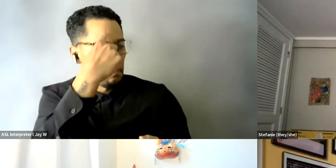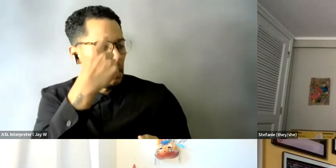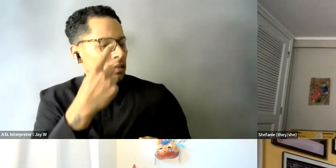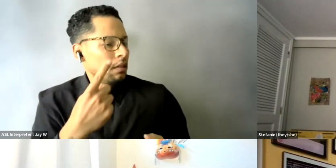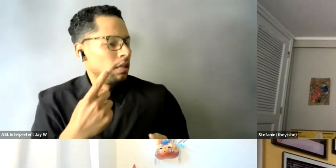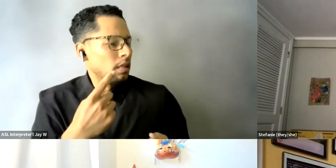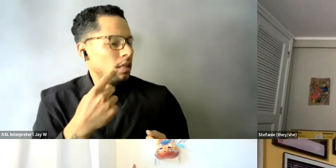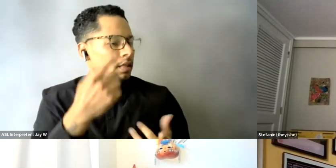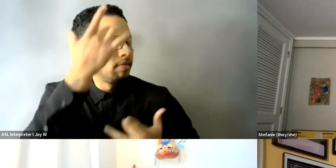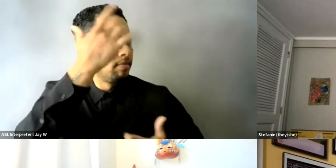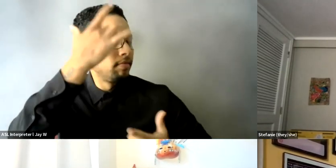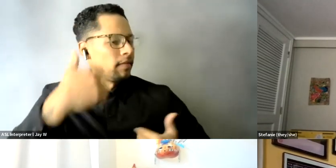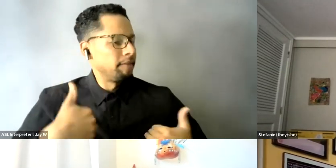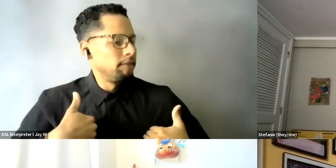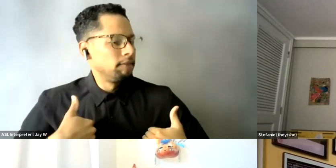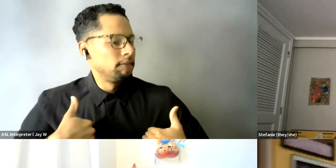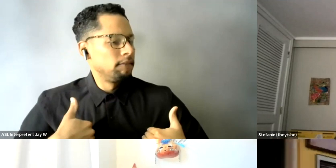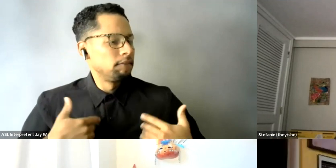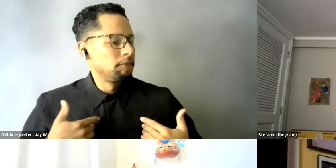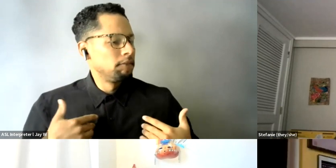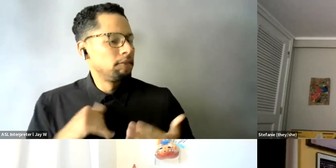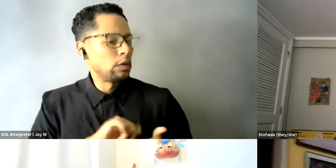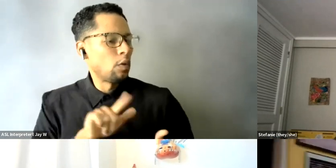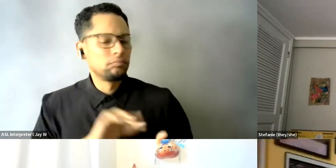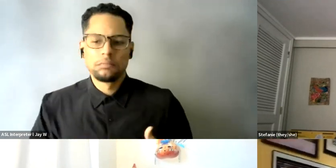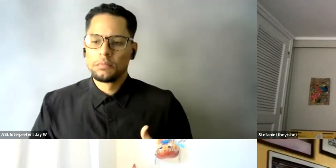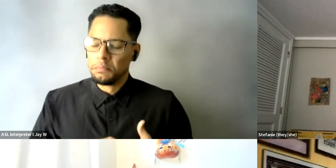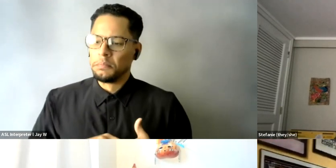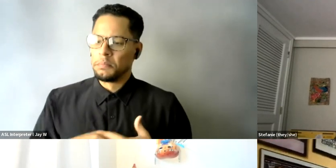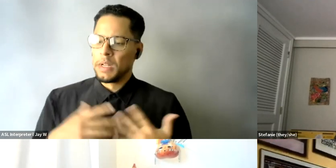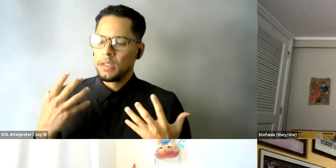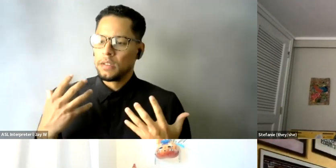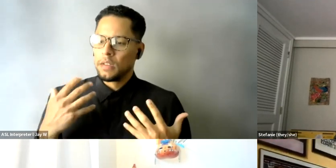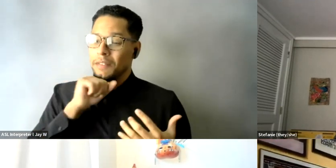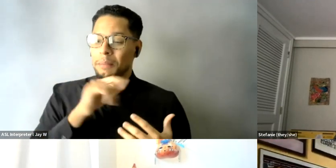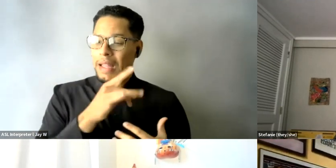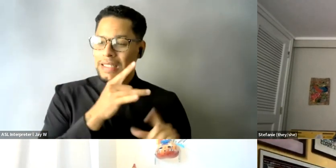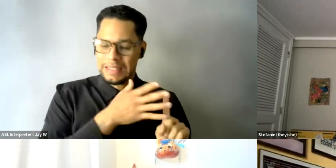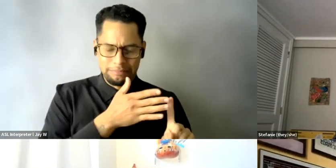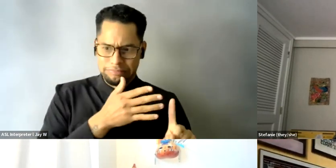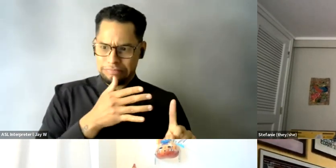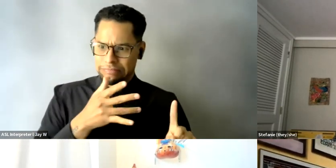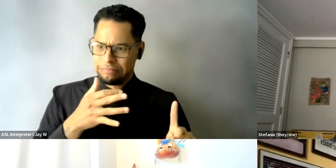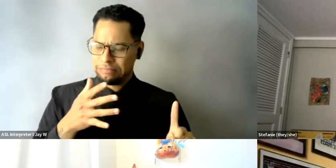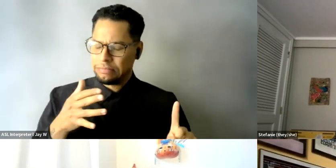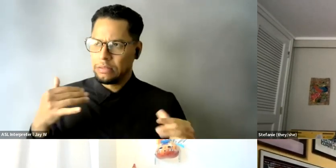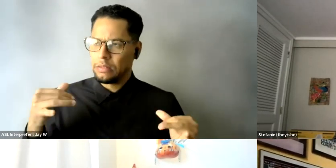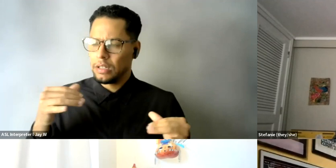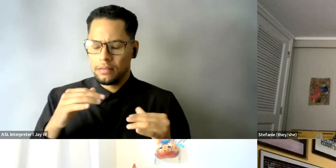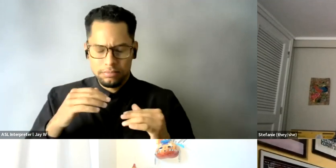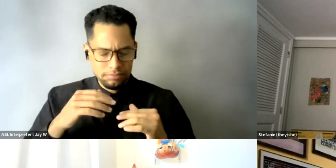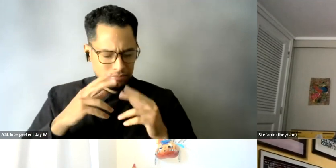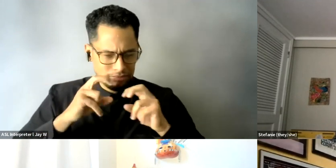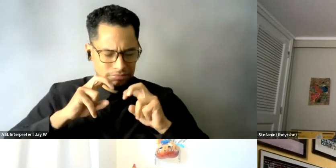to unravel. I mean, when I think about it, you know, the event